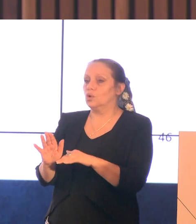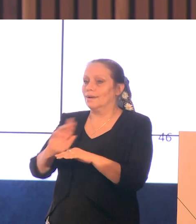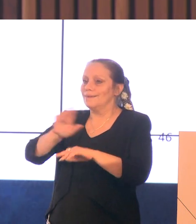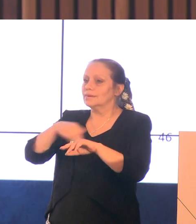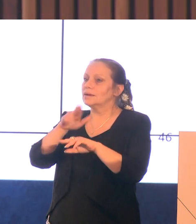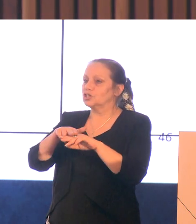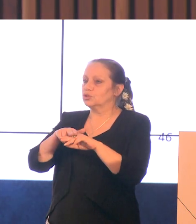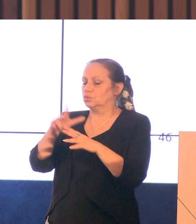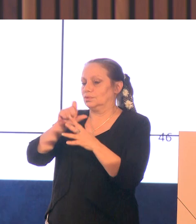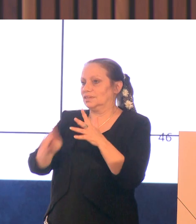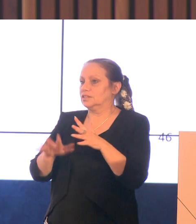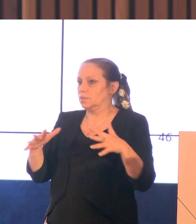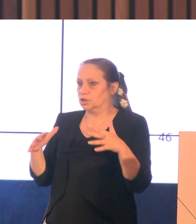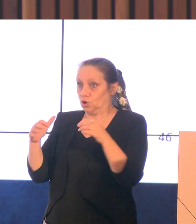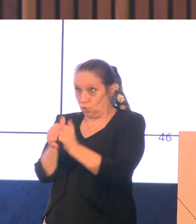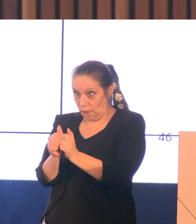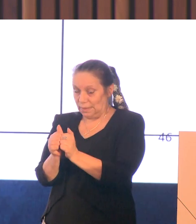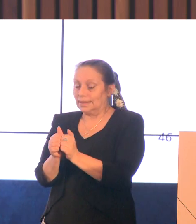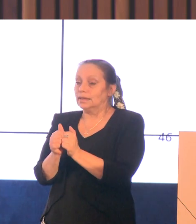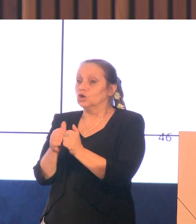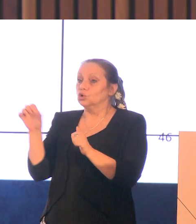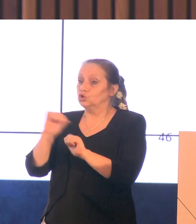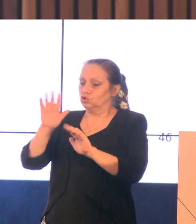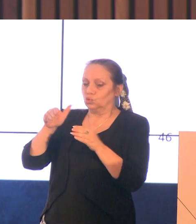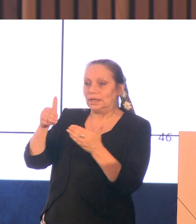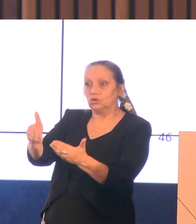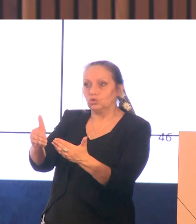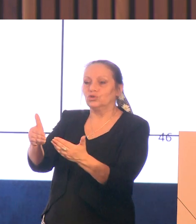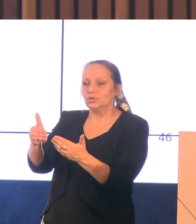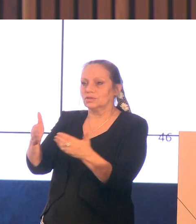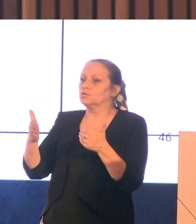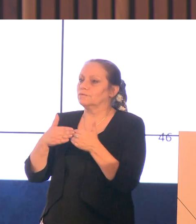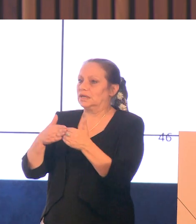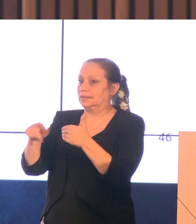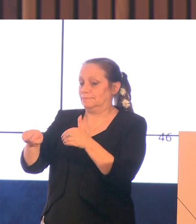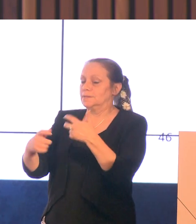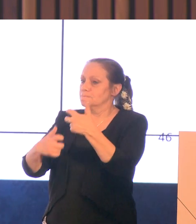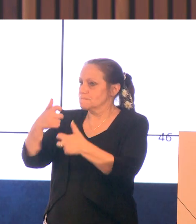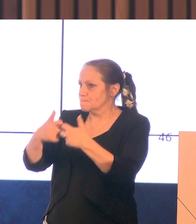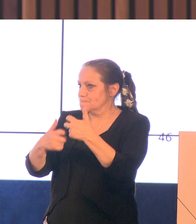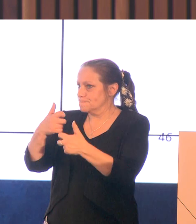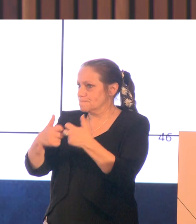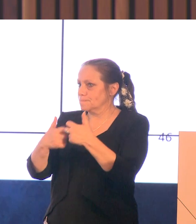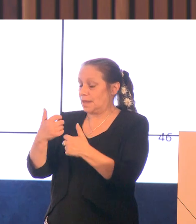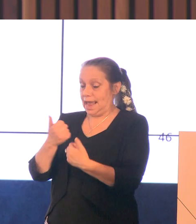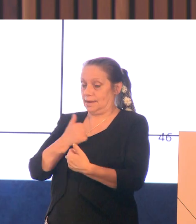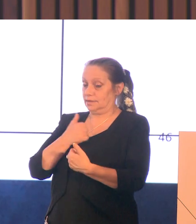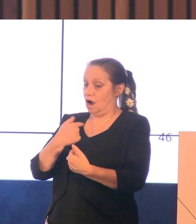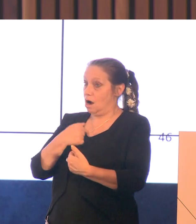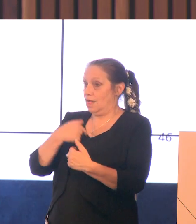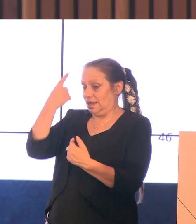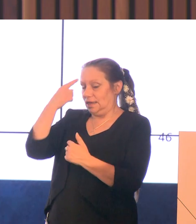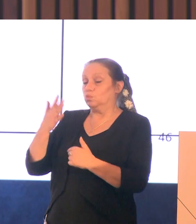agreement should be introduced to address this issue. And it's essential, in my view, that this